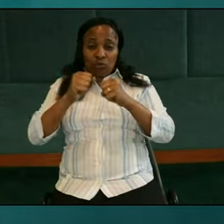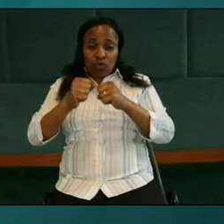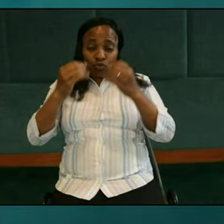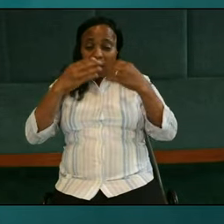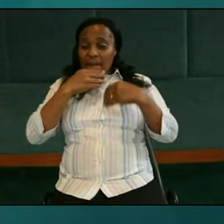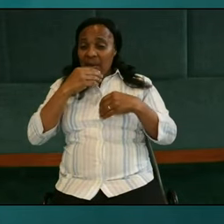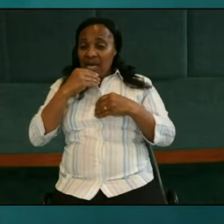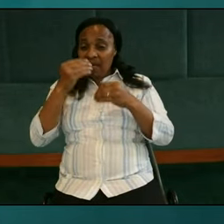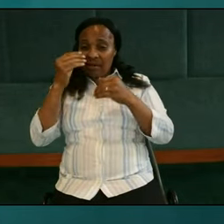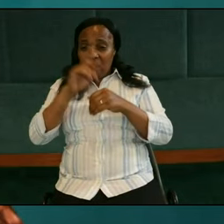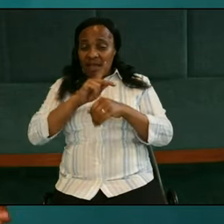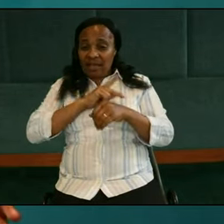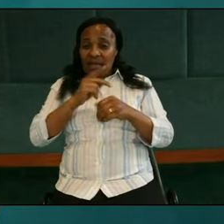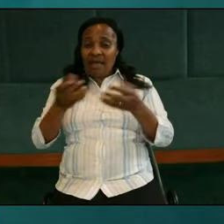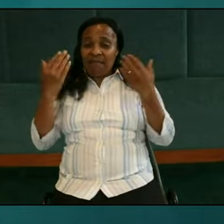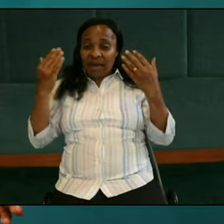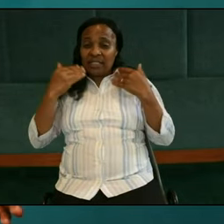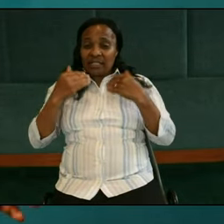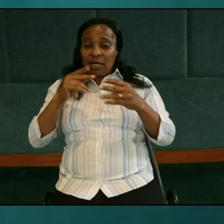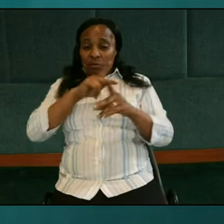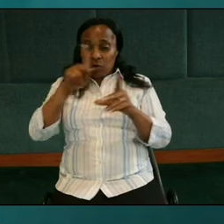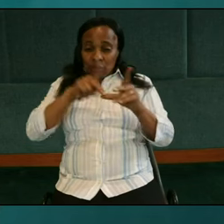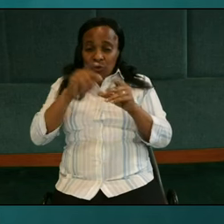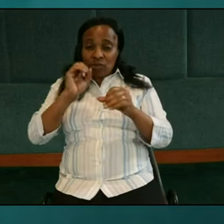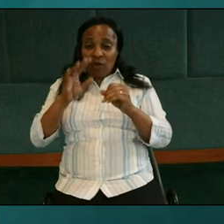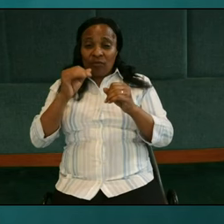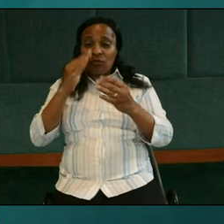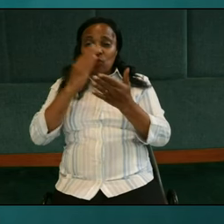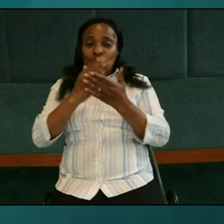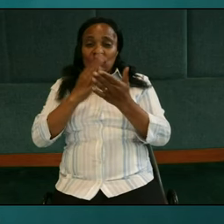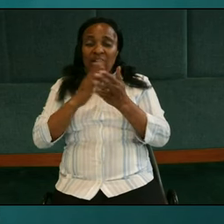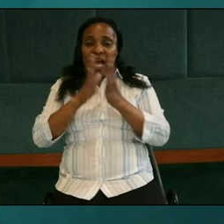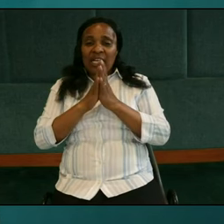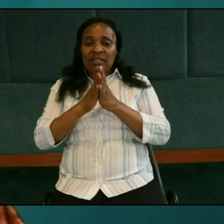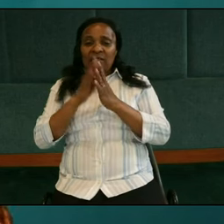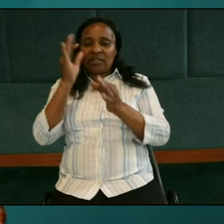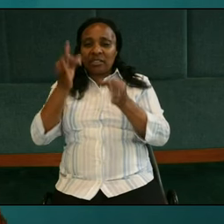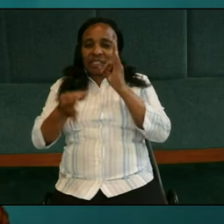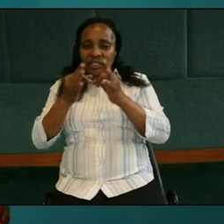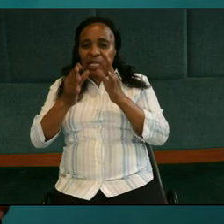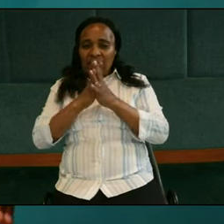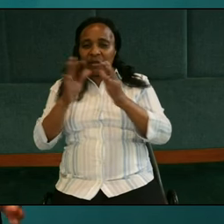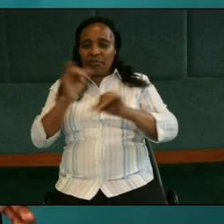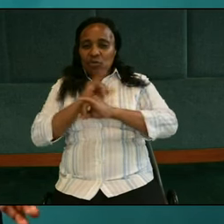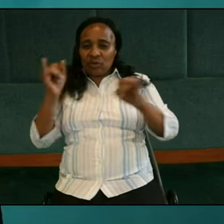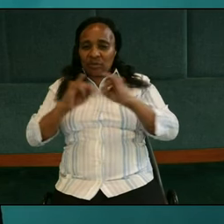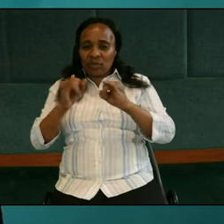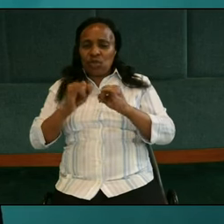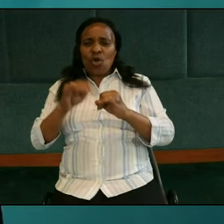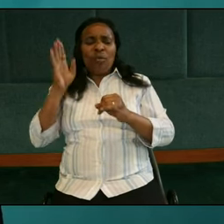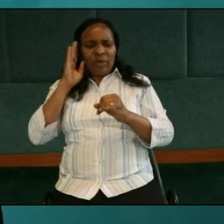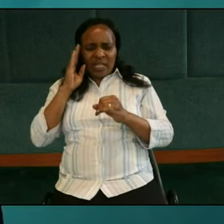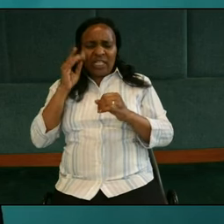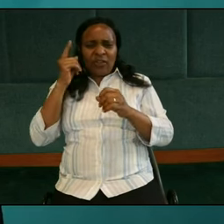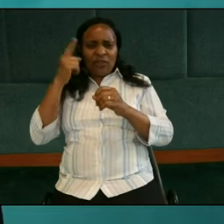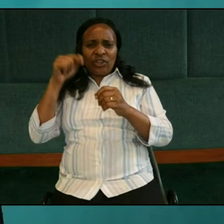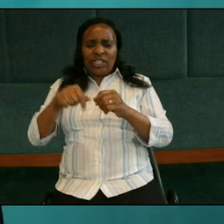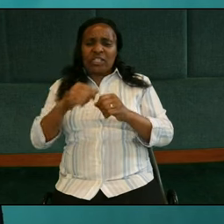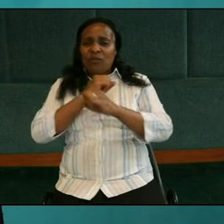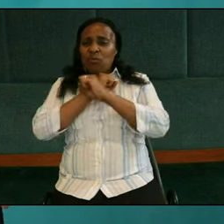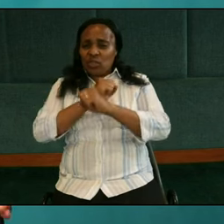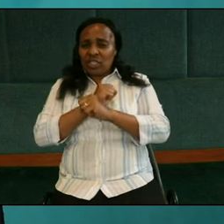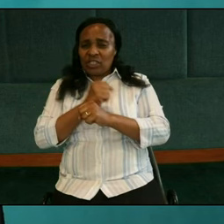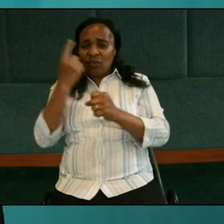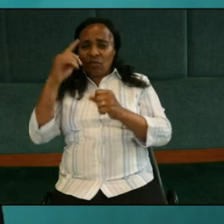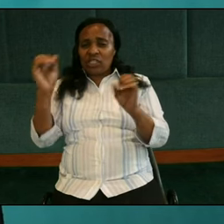precepts of his law, the everlasting principles of truth, justice, and purity. Obedience to these principles was to be their protection, for